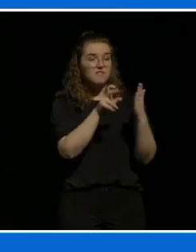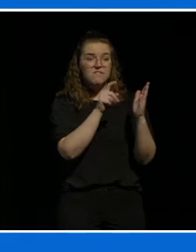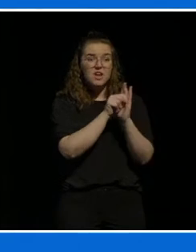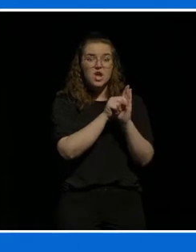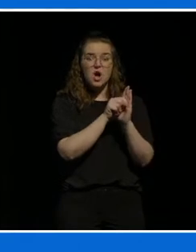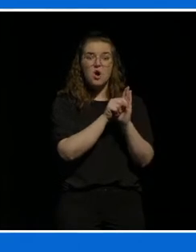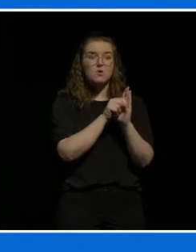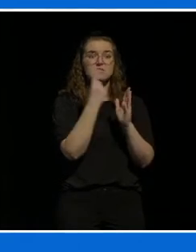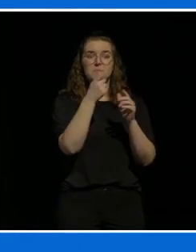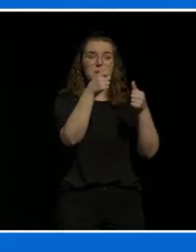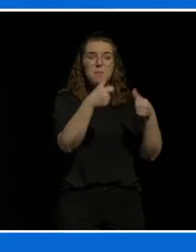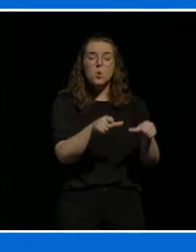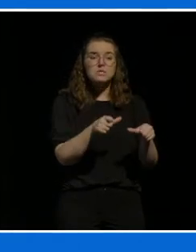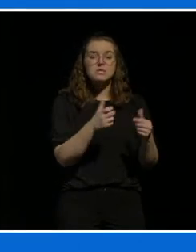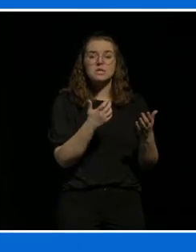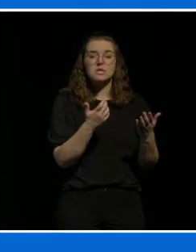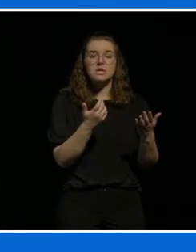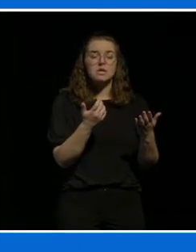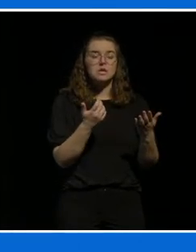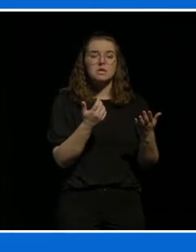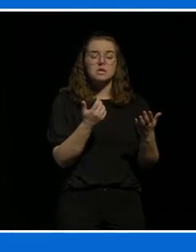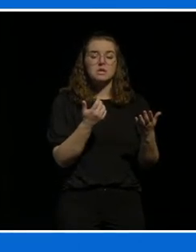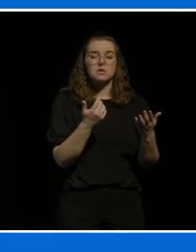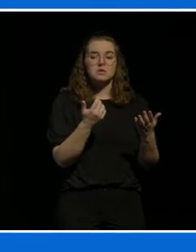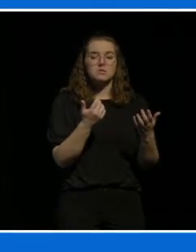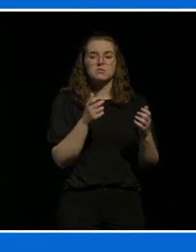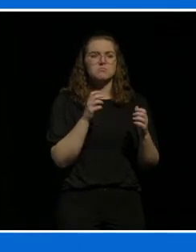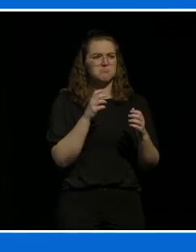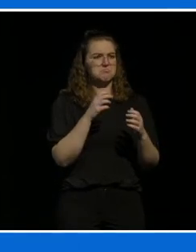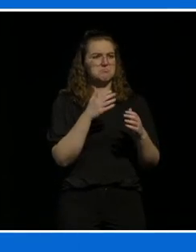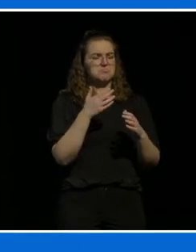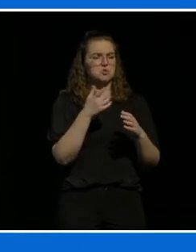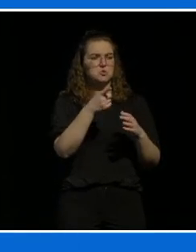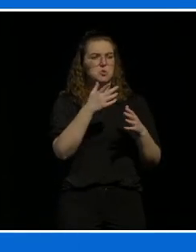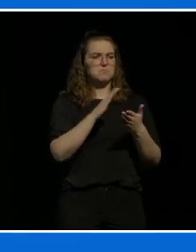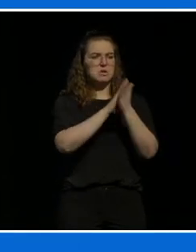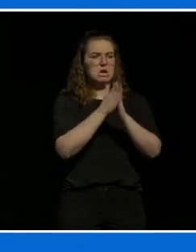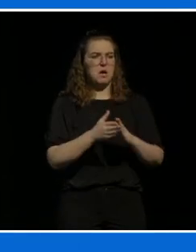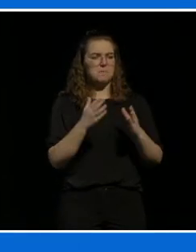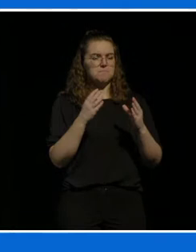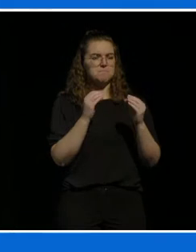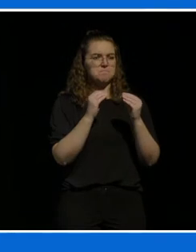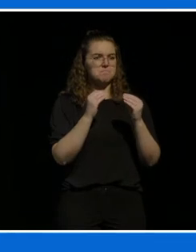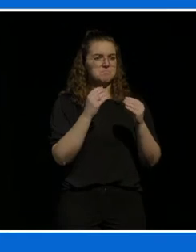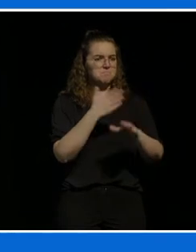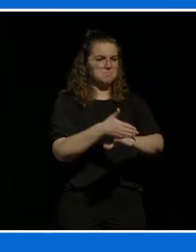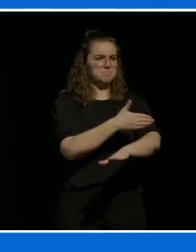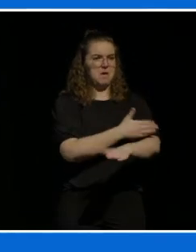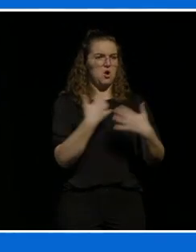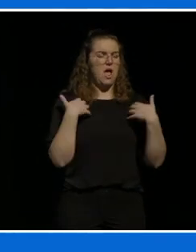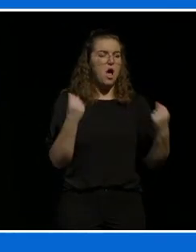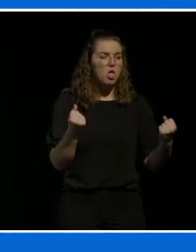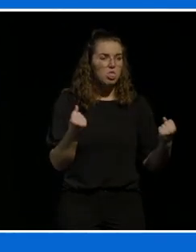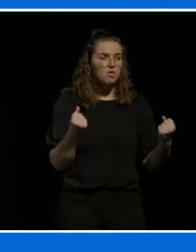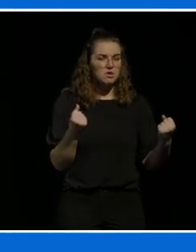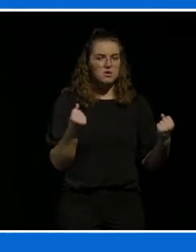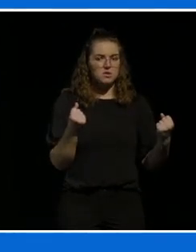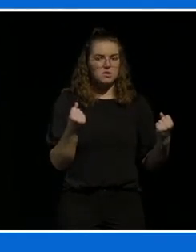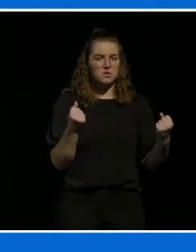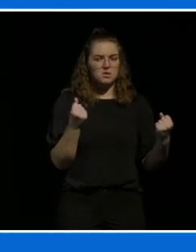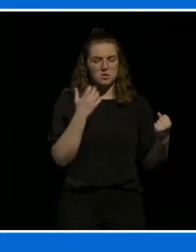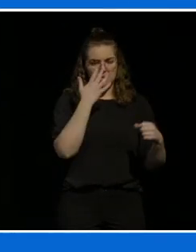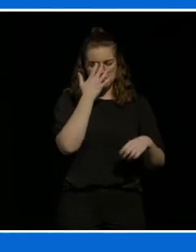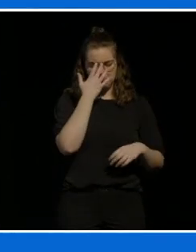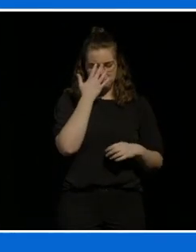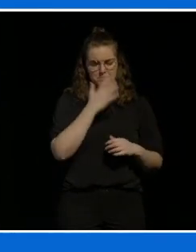story about how you can like make like have better health, even though like he might not have the qualifications that is required to give that information